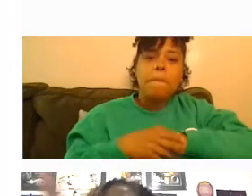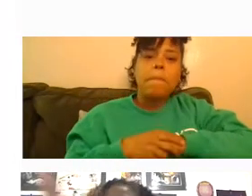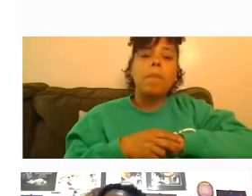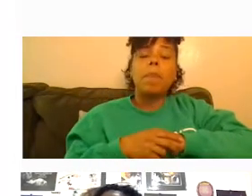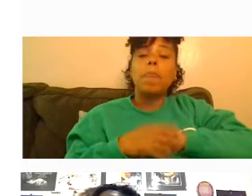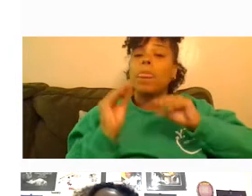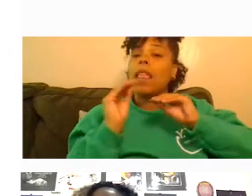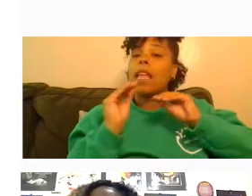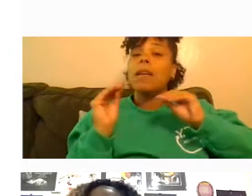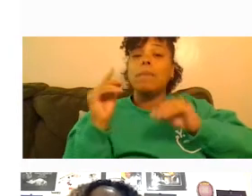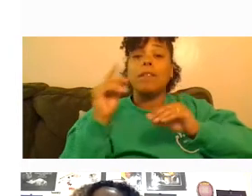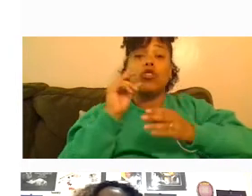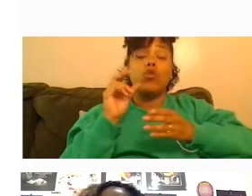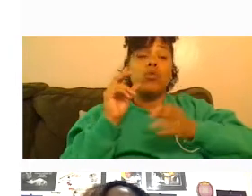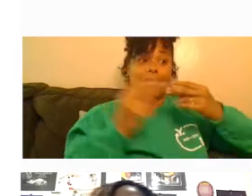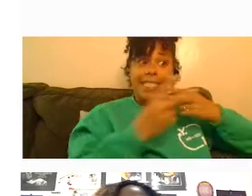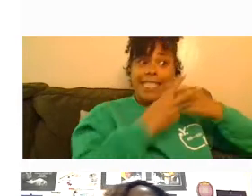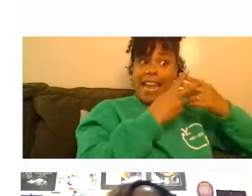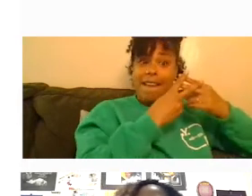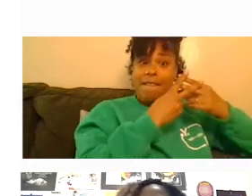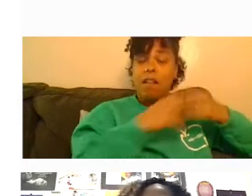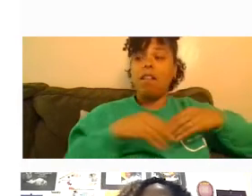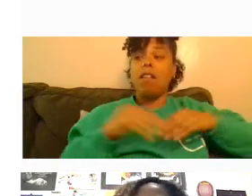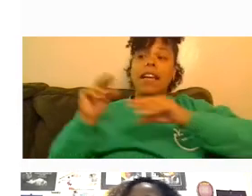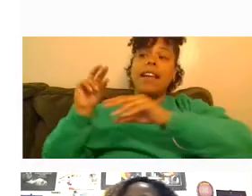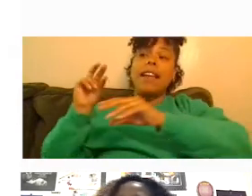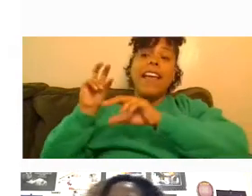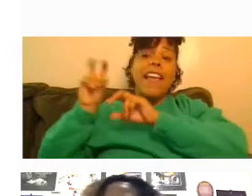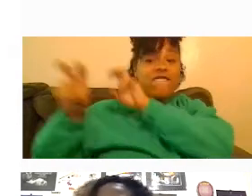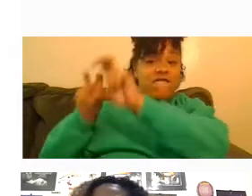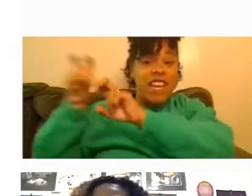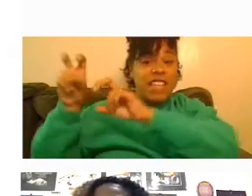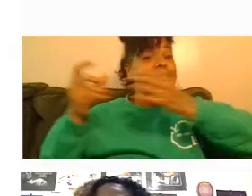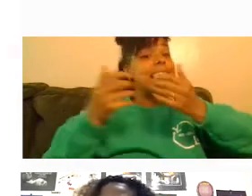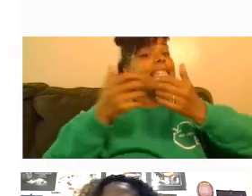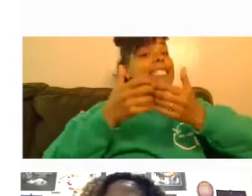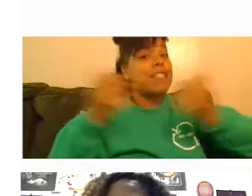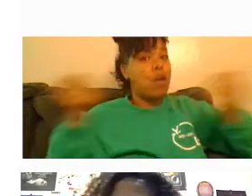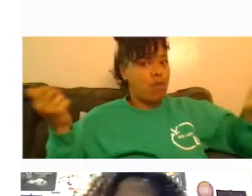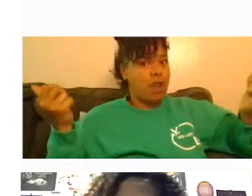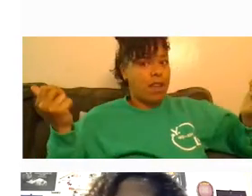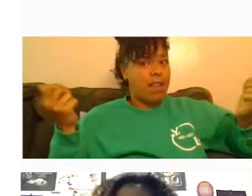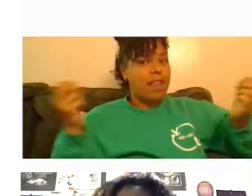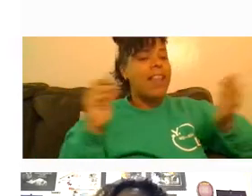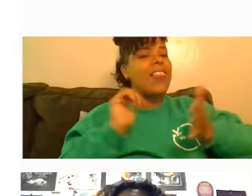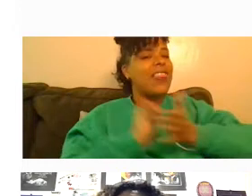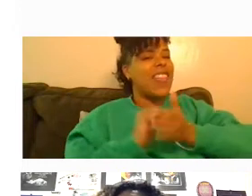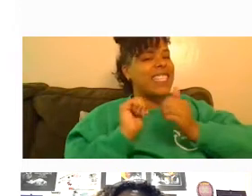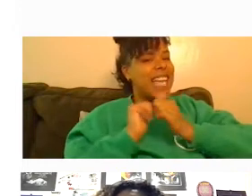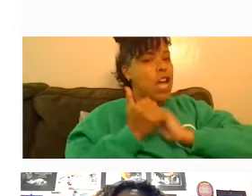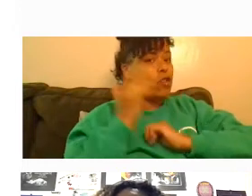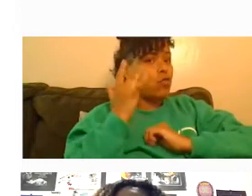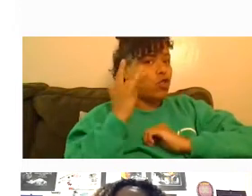and invest separately. See, saving and investing separately is how you are smart